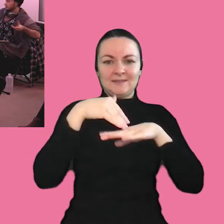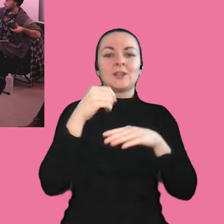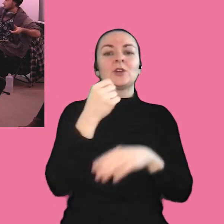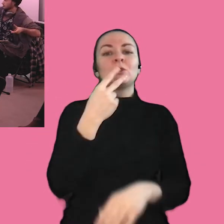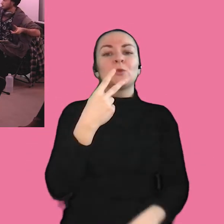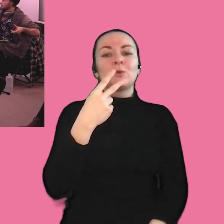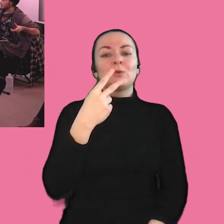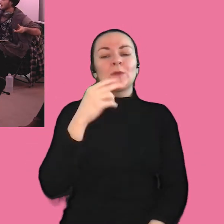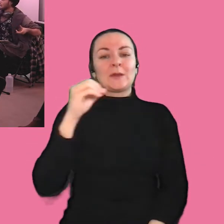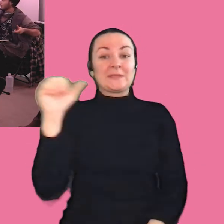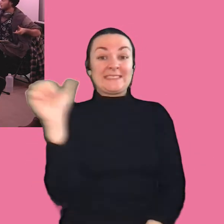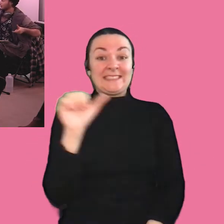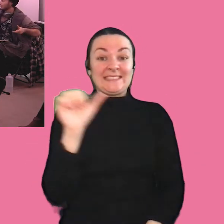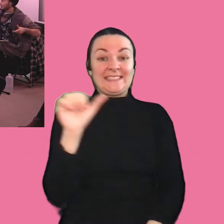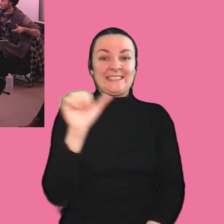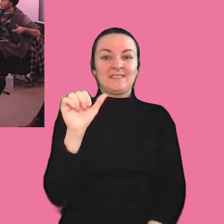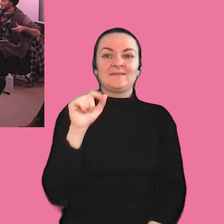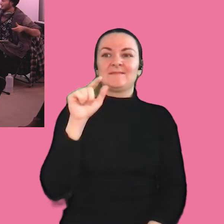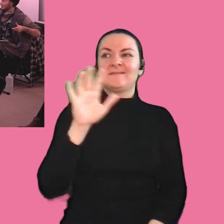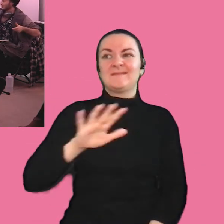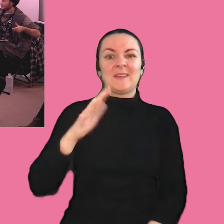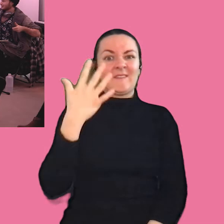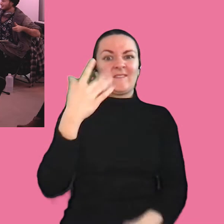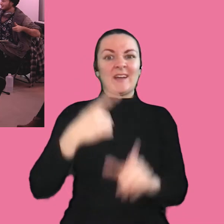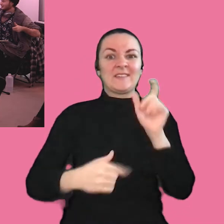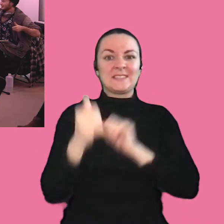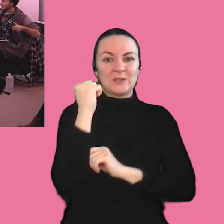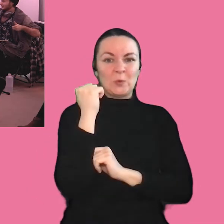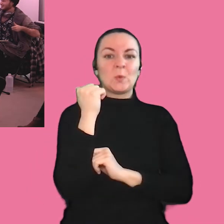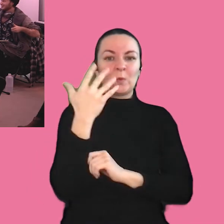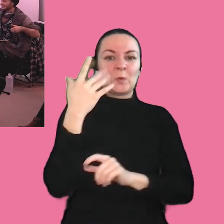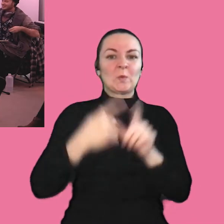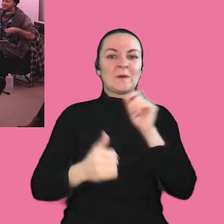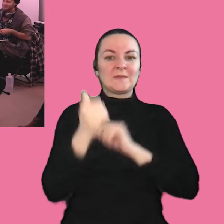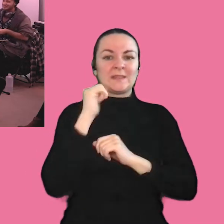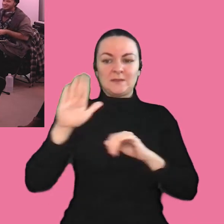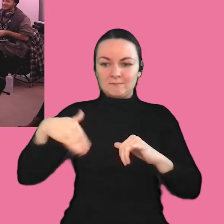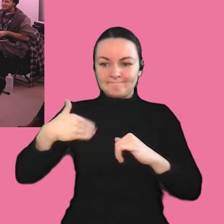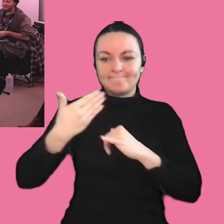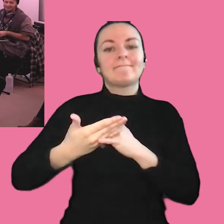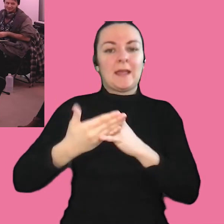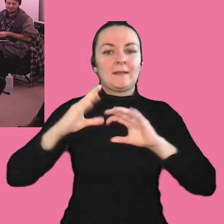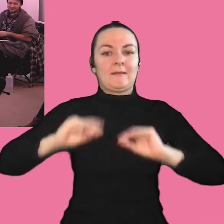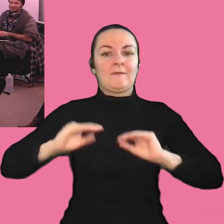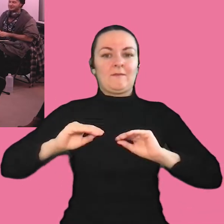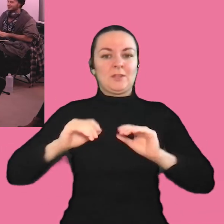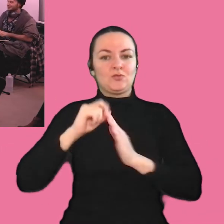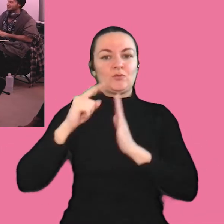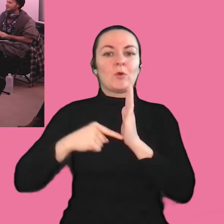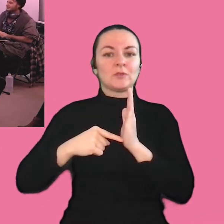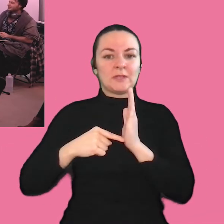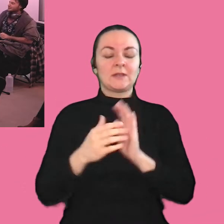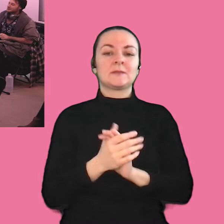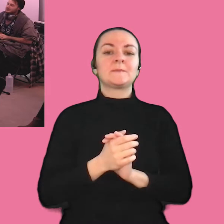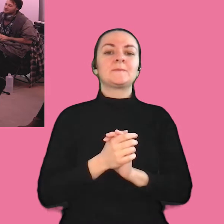was first published to now? I'm glad you asked me about the visual aid